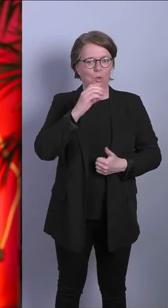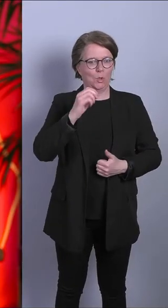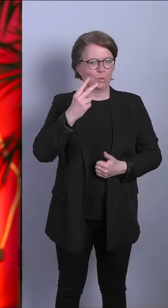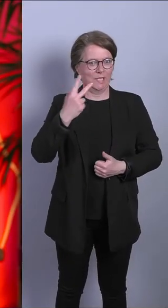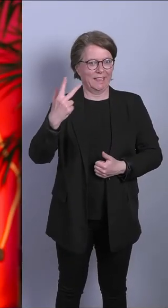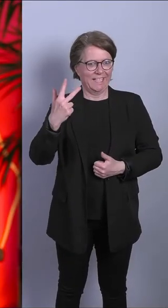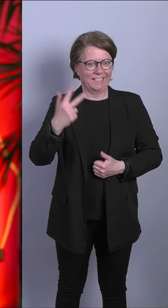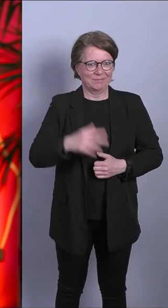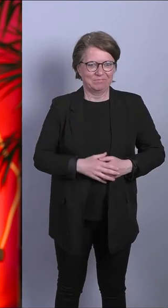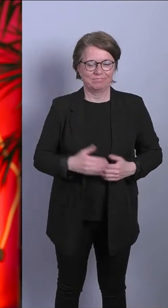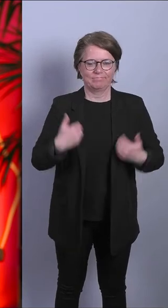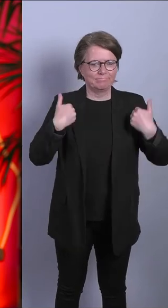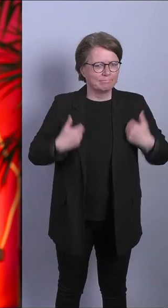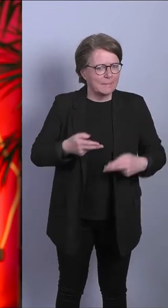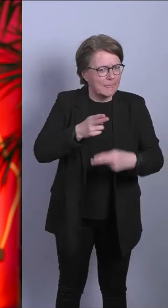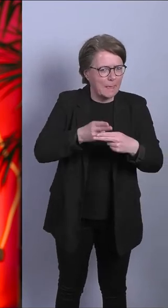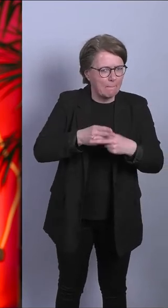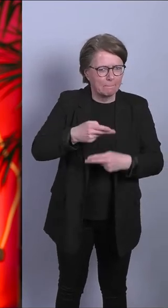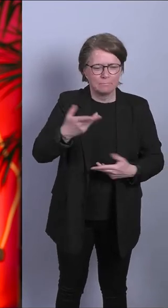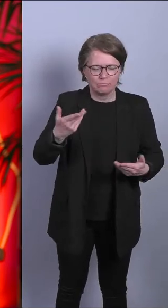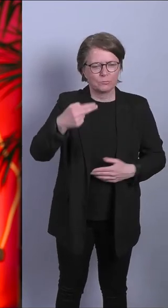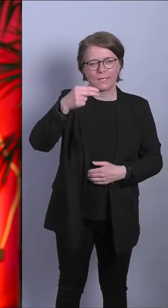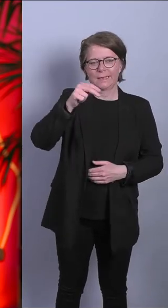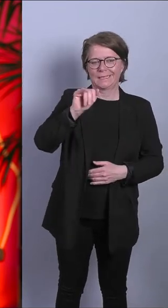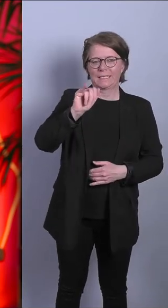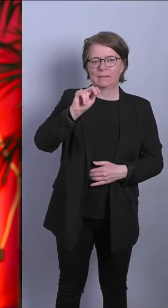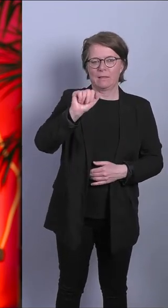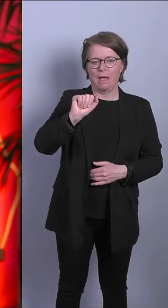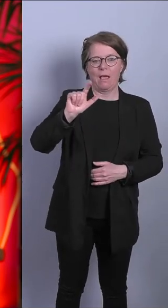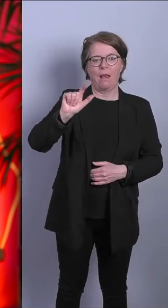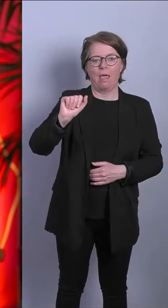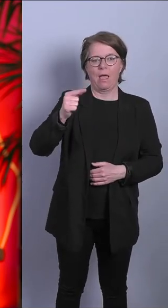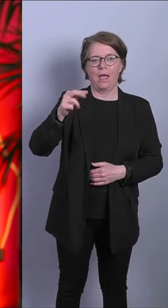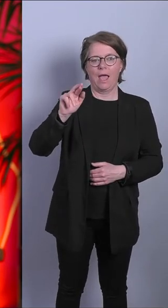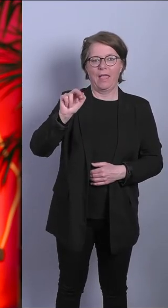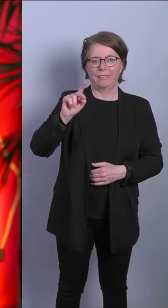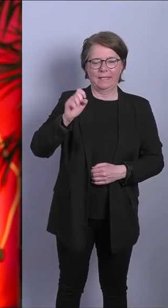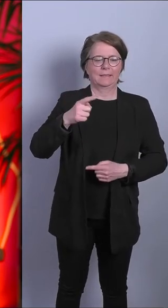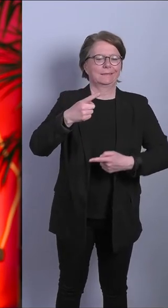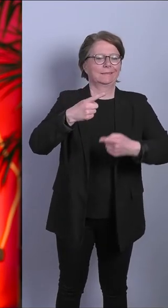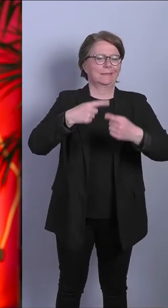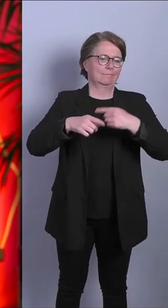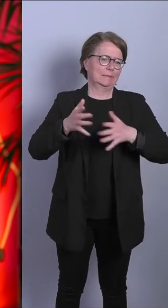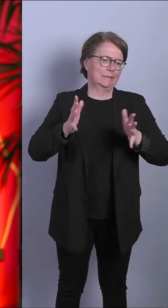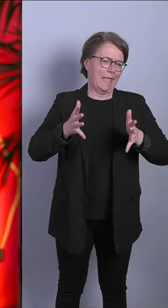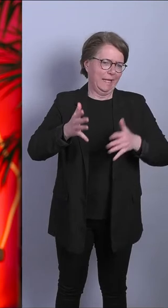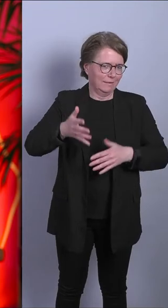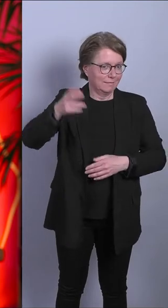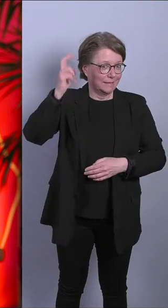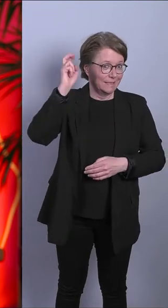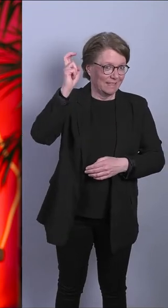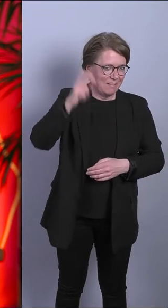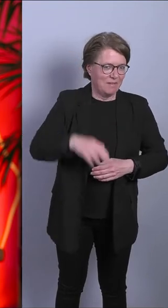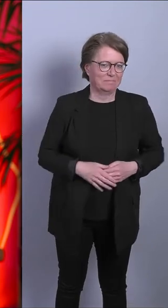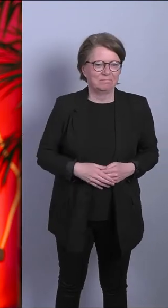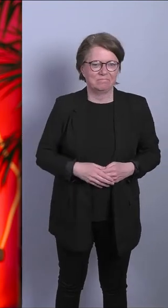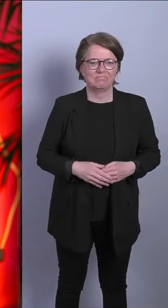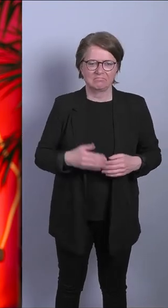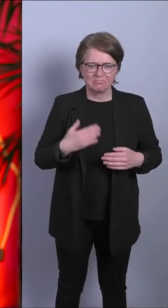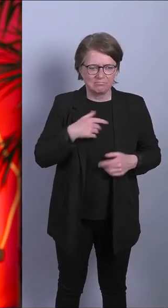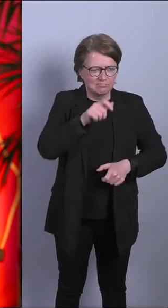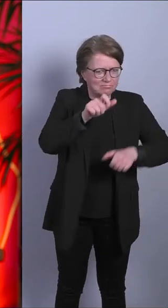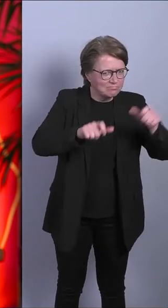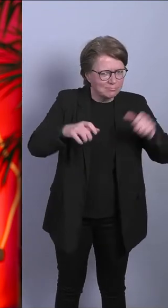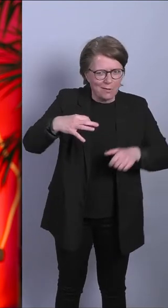Ninia Lagrande and we'll celebrate the kickoff for the Special Olympics volunteer program. We'll